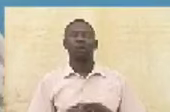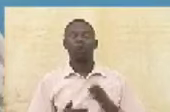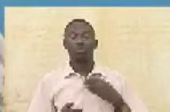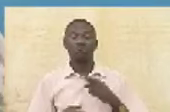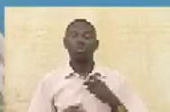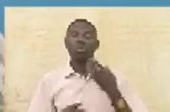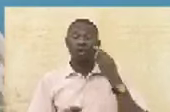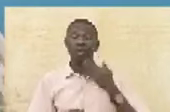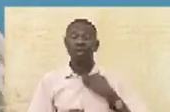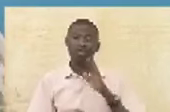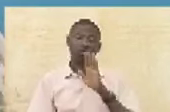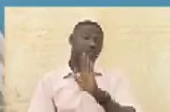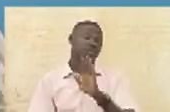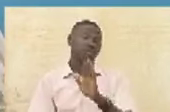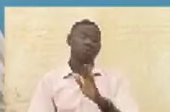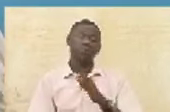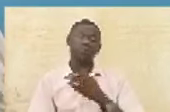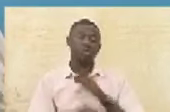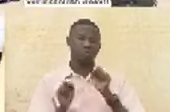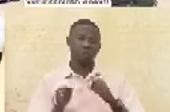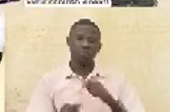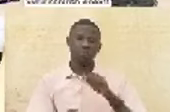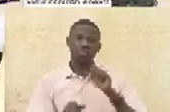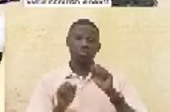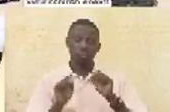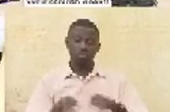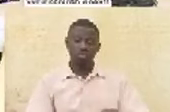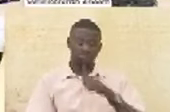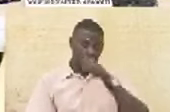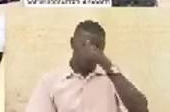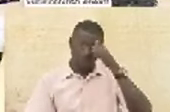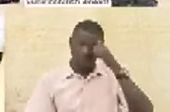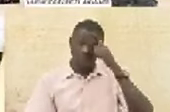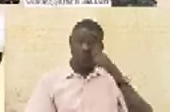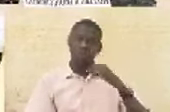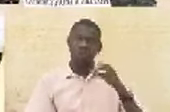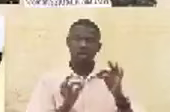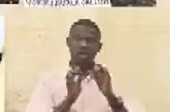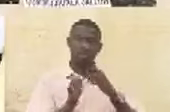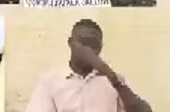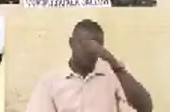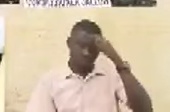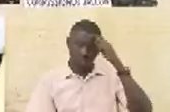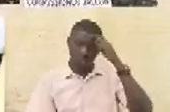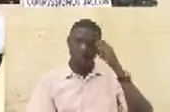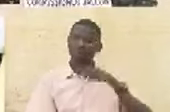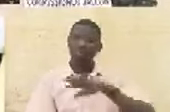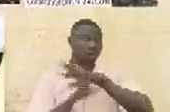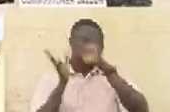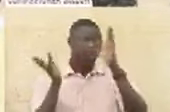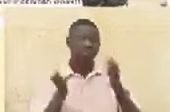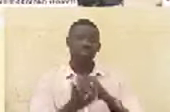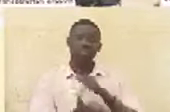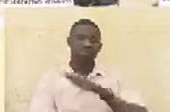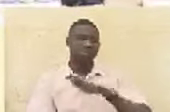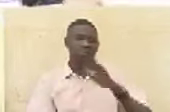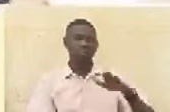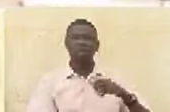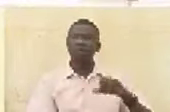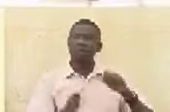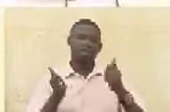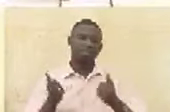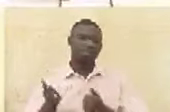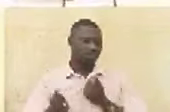But when after I stopped that rice farming, all my children were